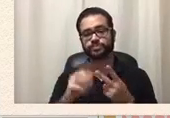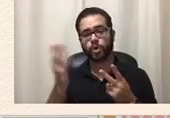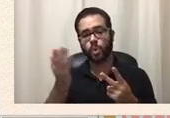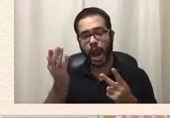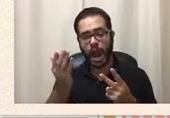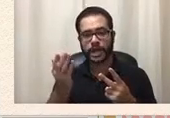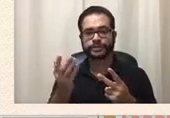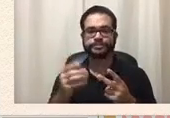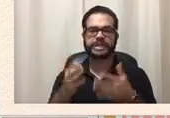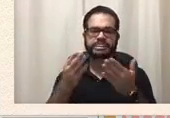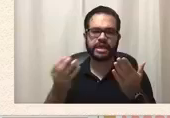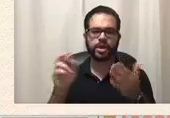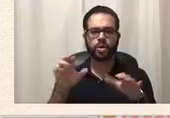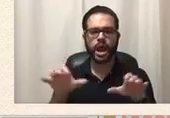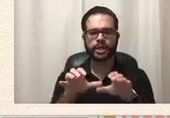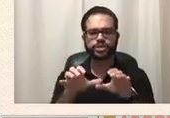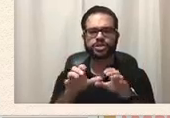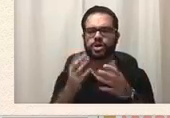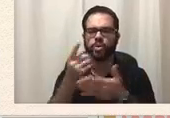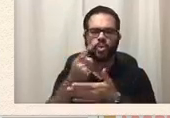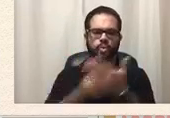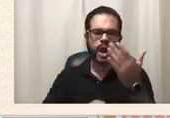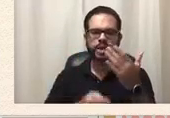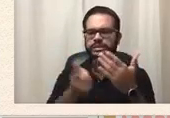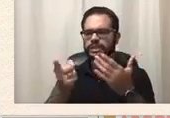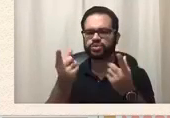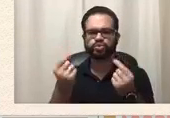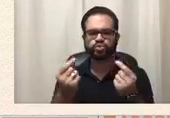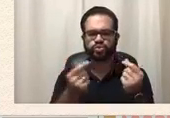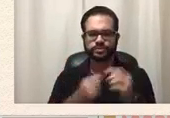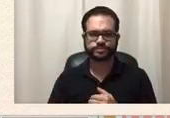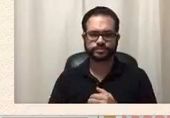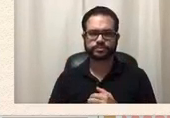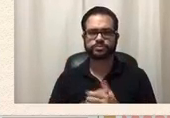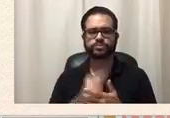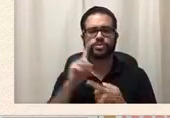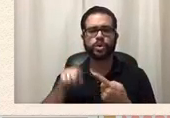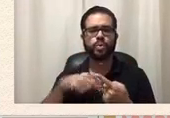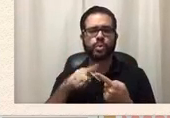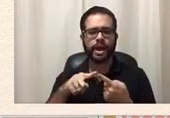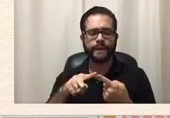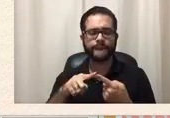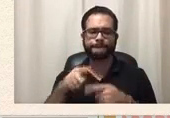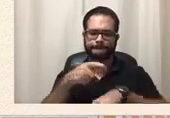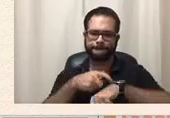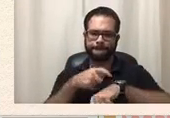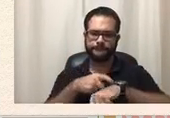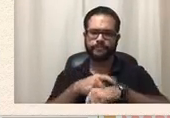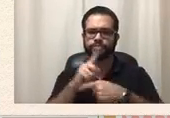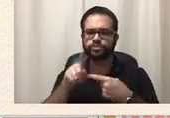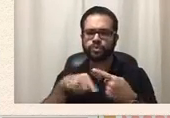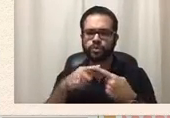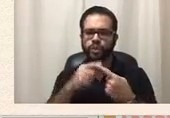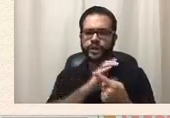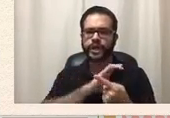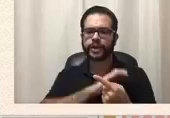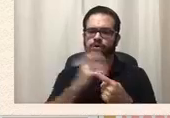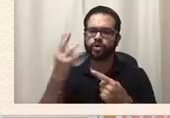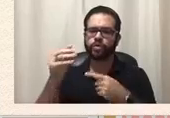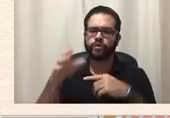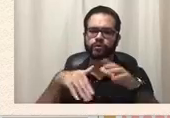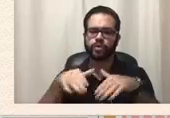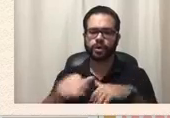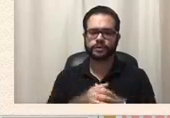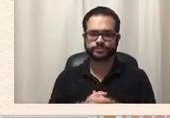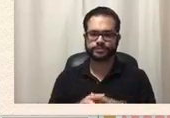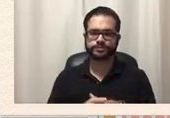main character doing? When, which is a time. When does the character go for the walk? When does the character meet